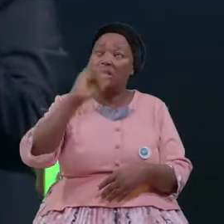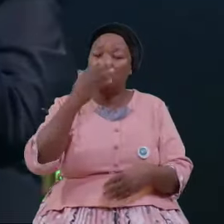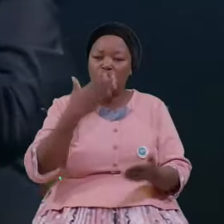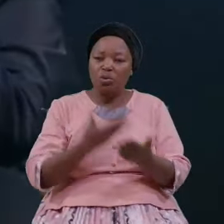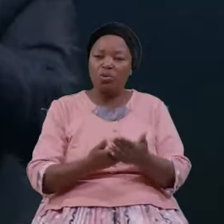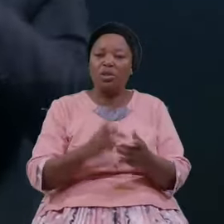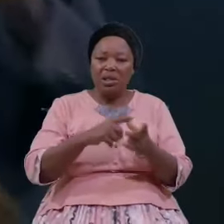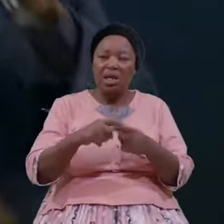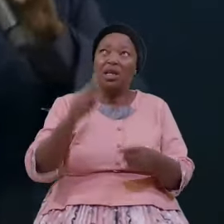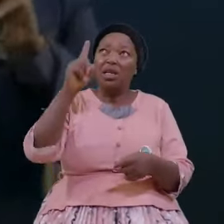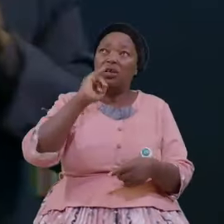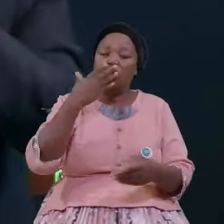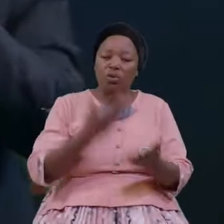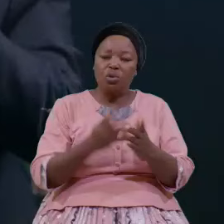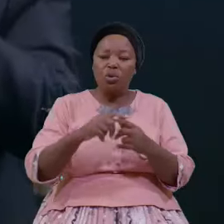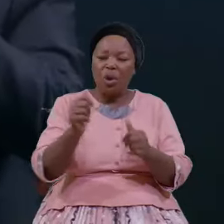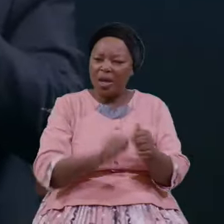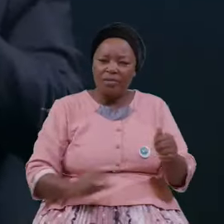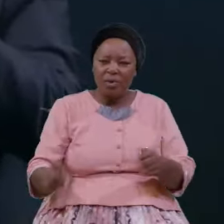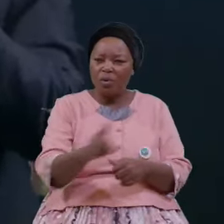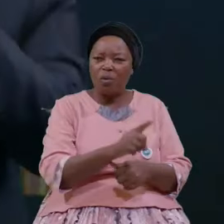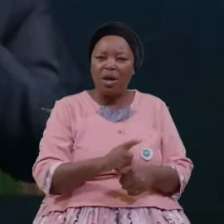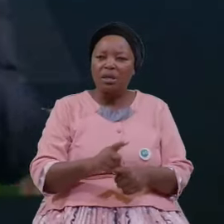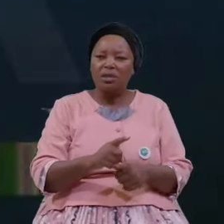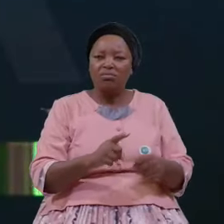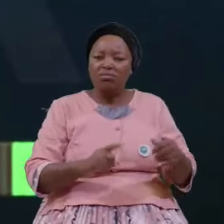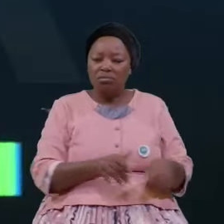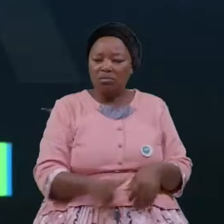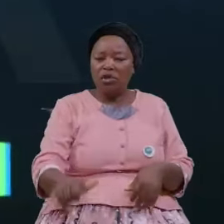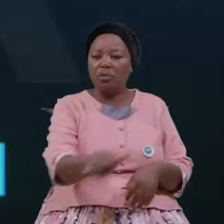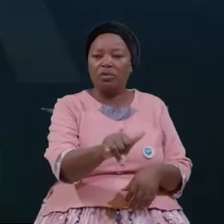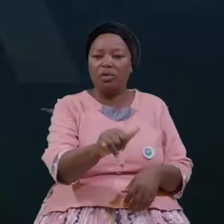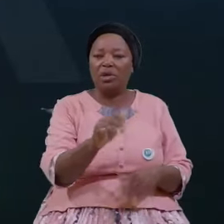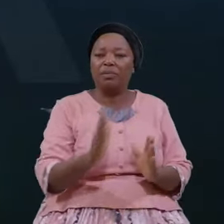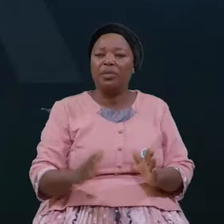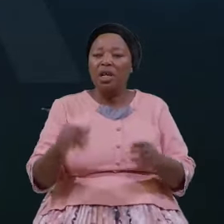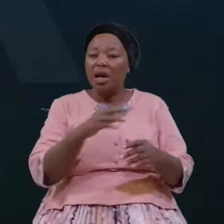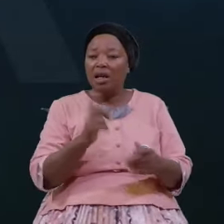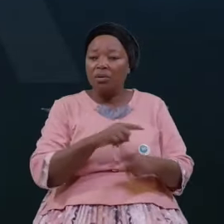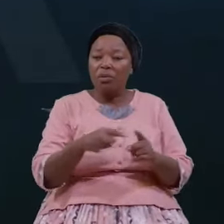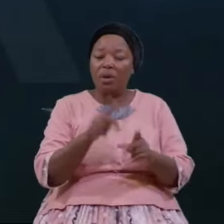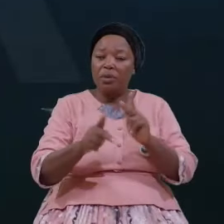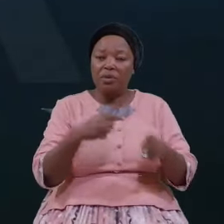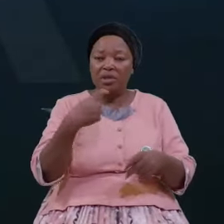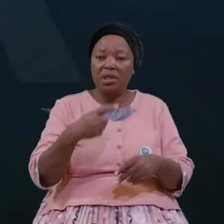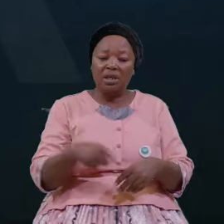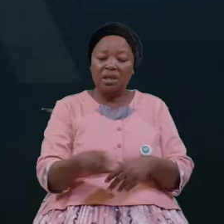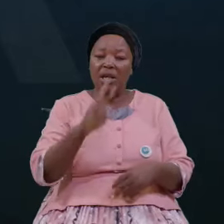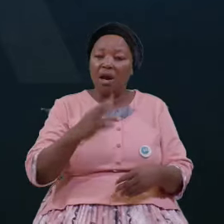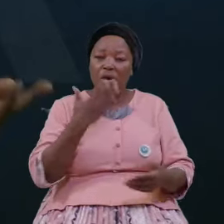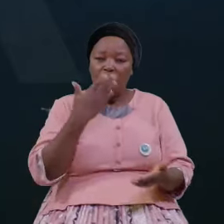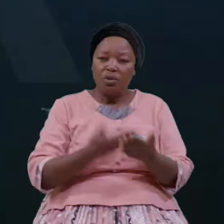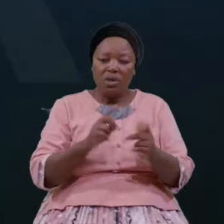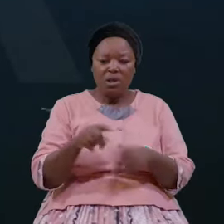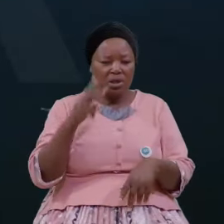to everyone uniformly. When people say they're good, they look at your face, and